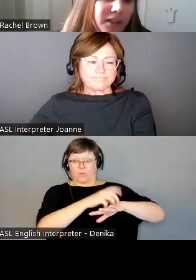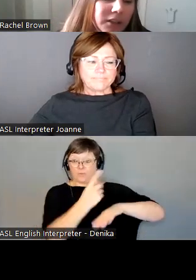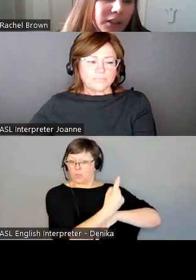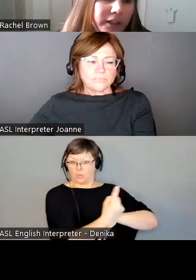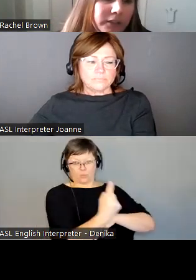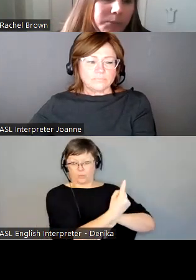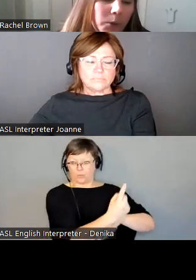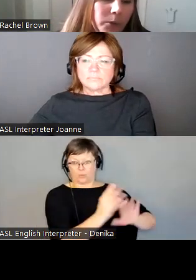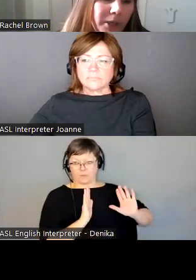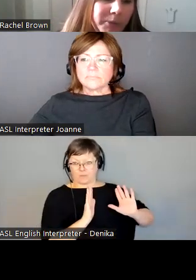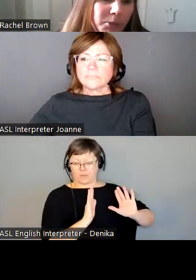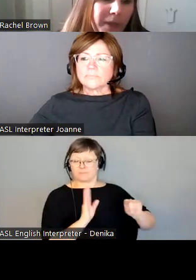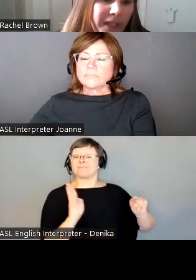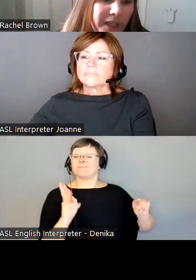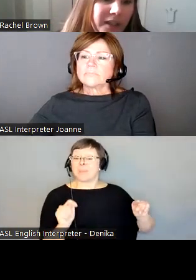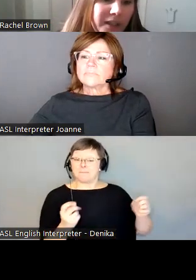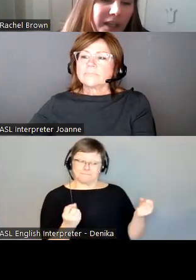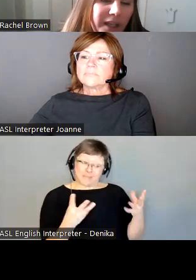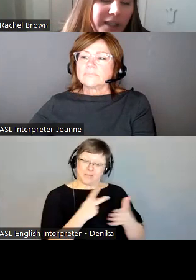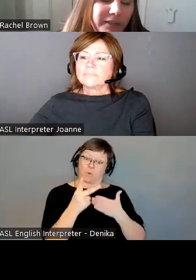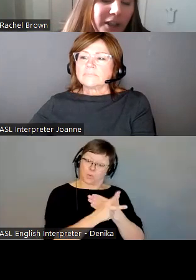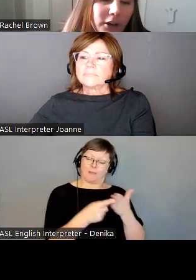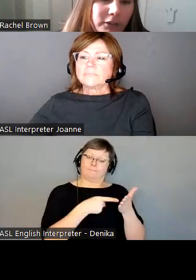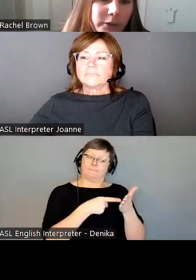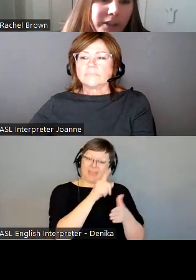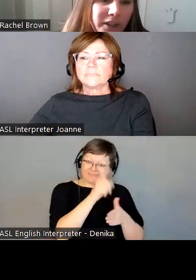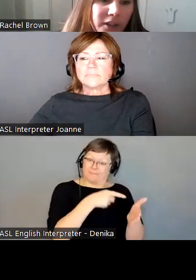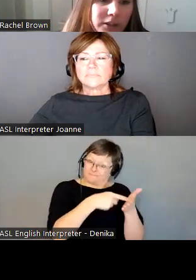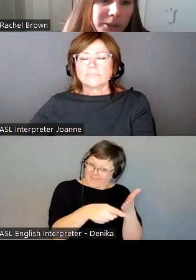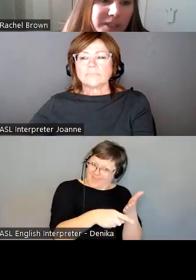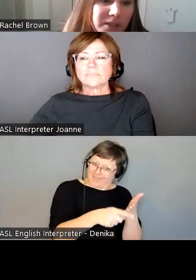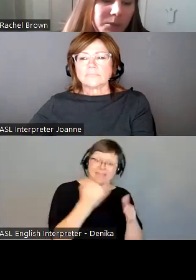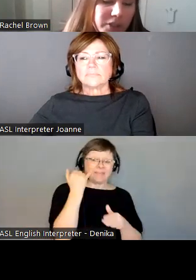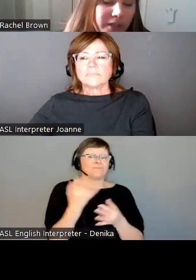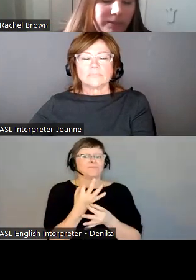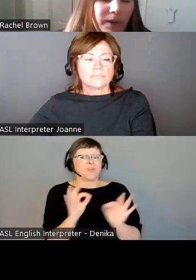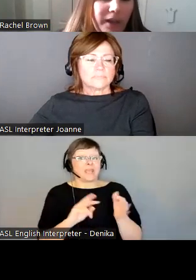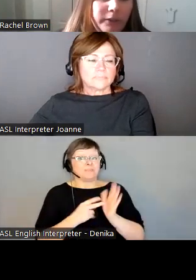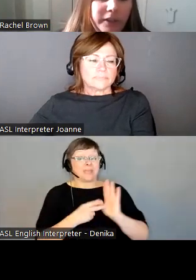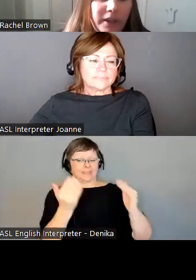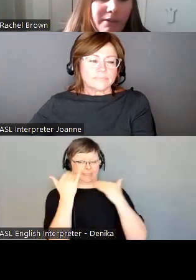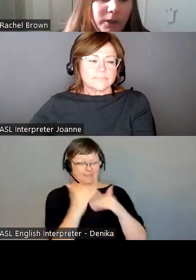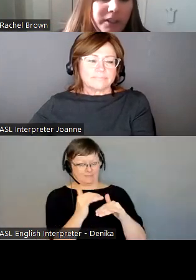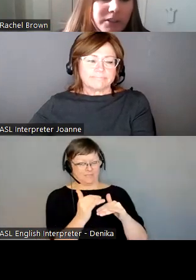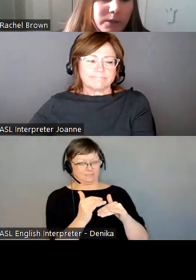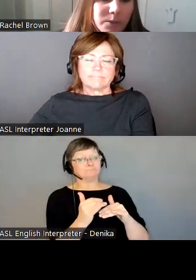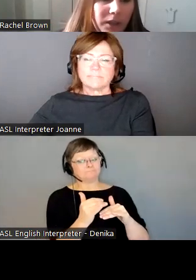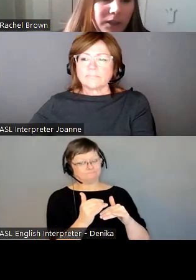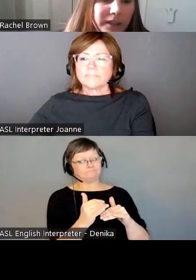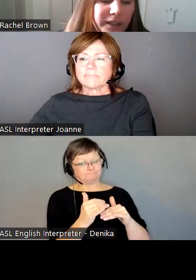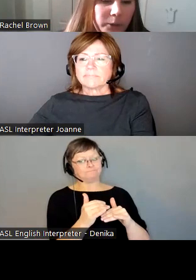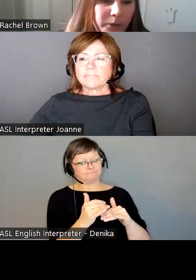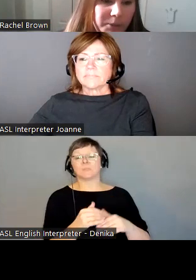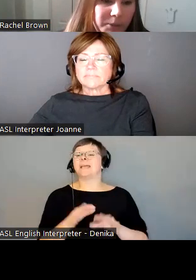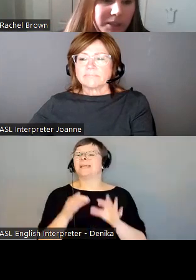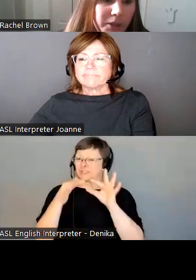but a lot of programs are paid, and if they are free, they are limited, which I agree, I have run into as well.